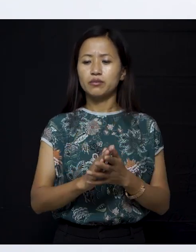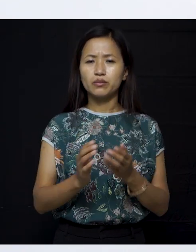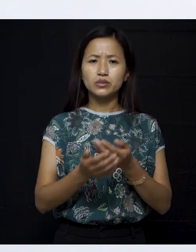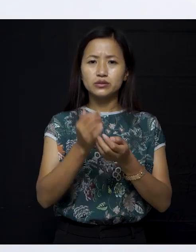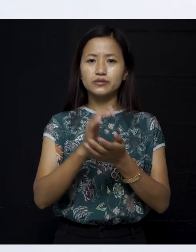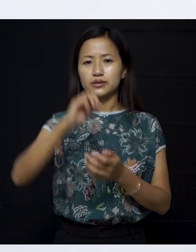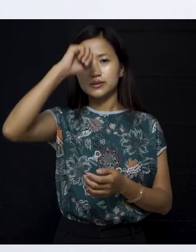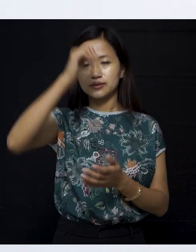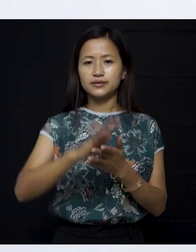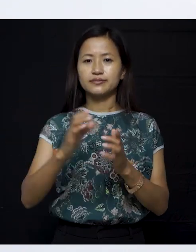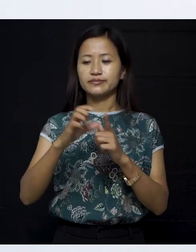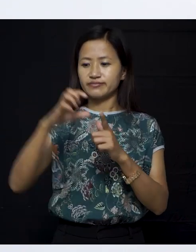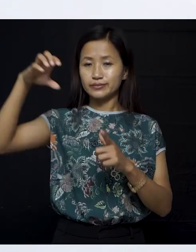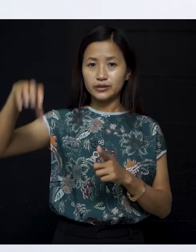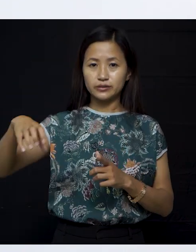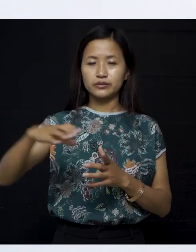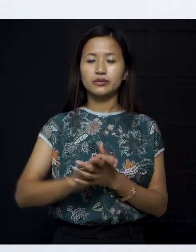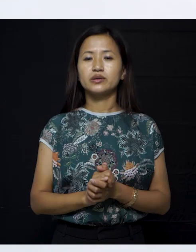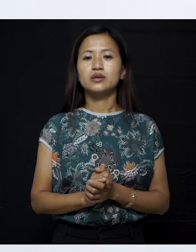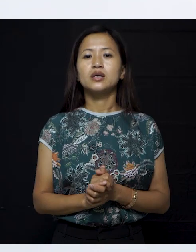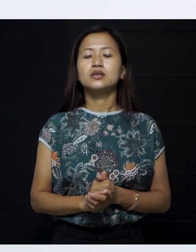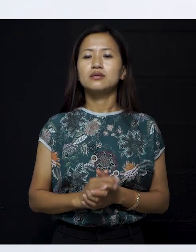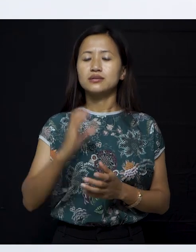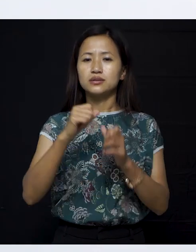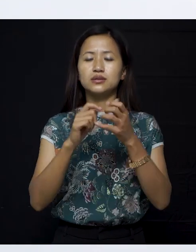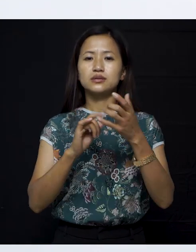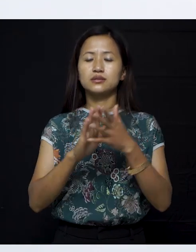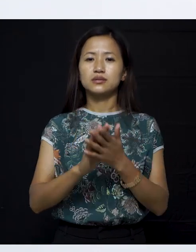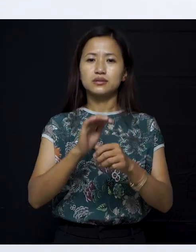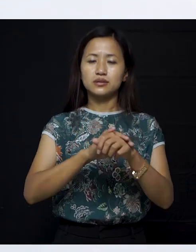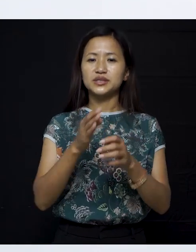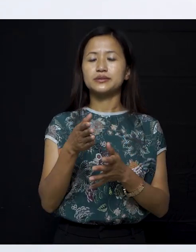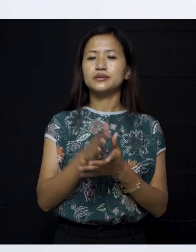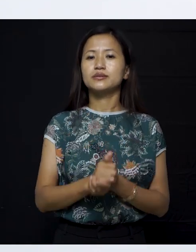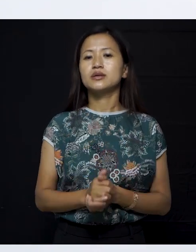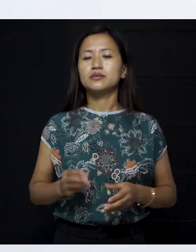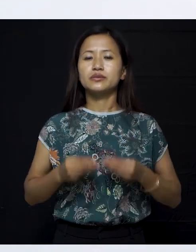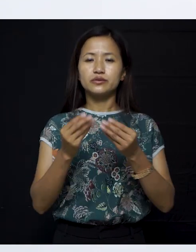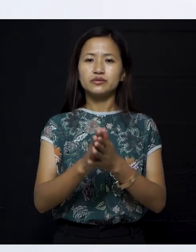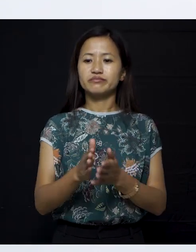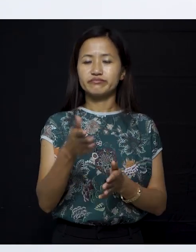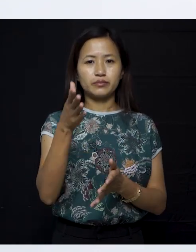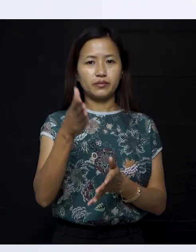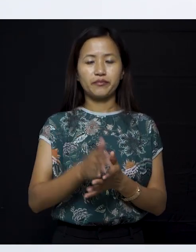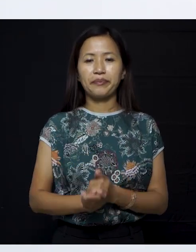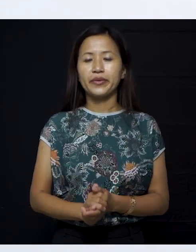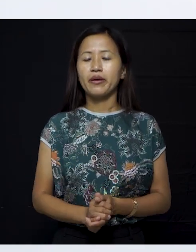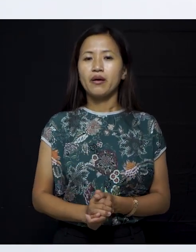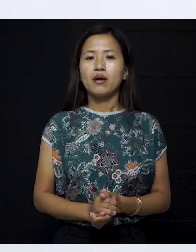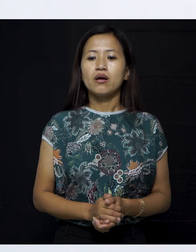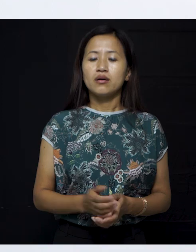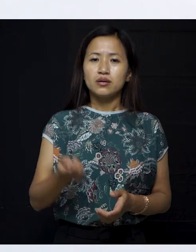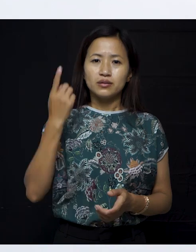and districts. However, in most of the cases, this untouchability is not prevalent anymore, because earlier